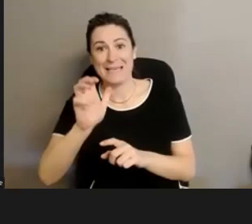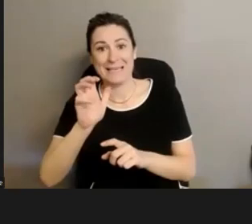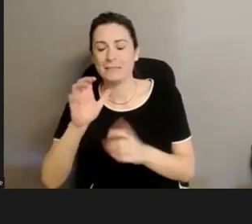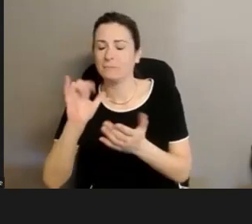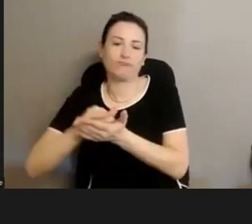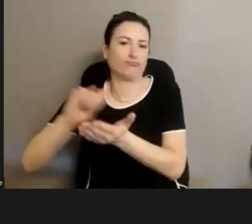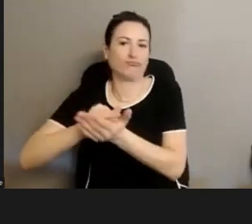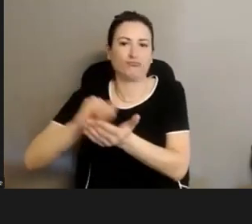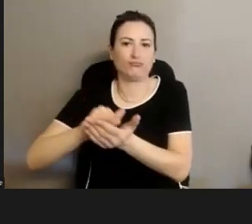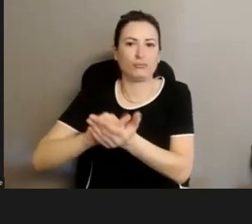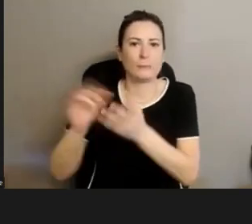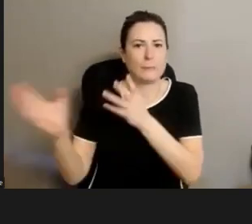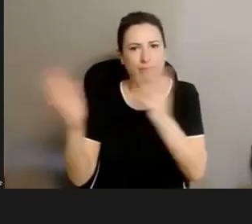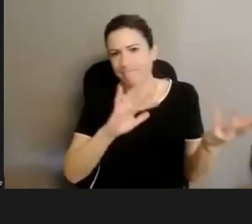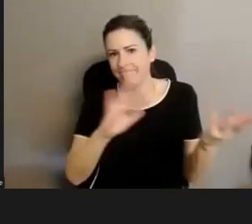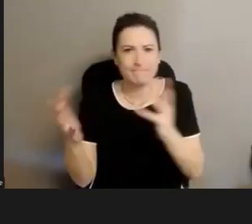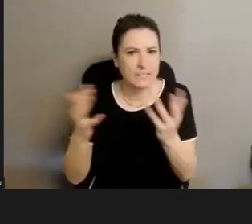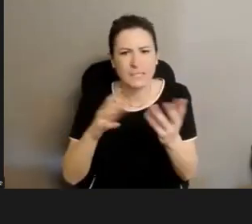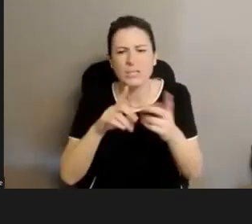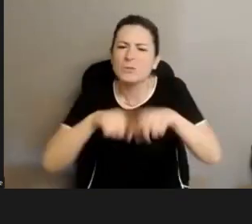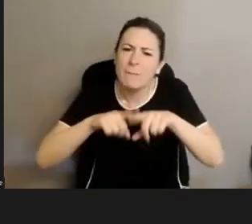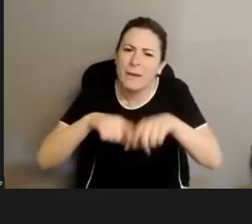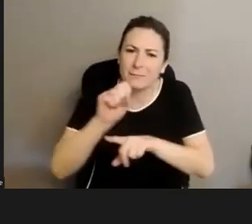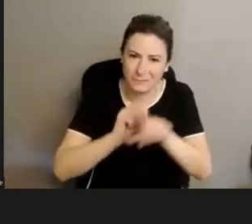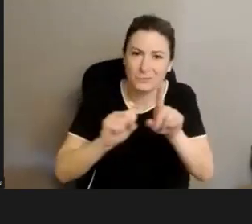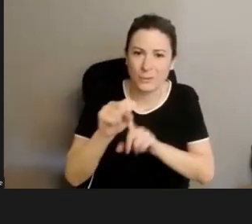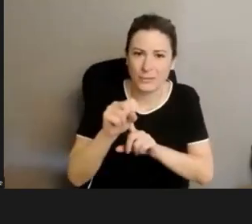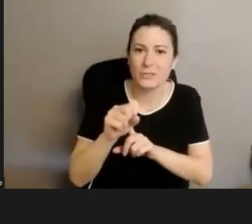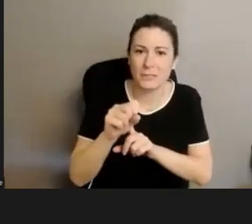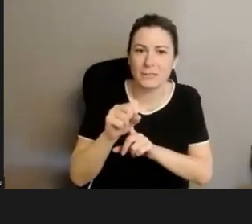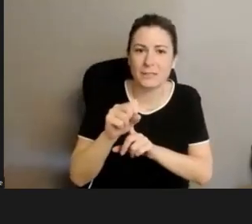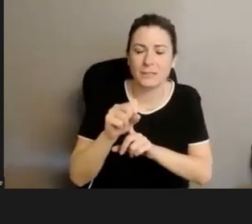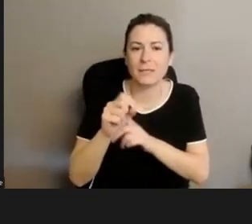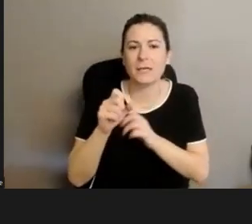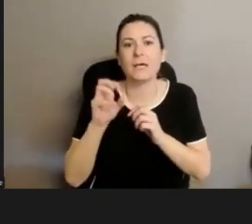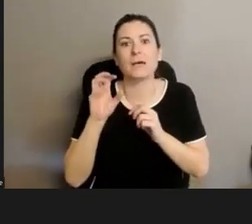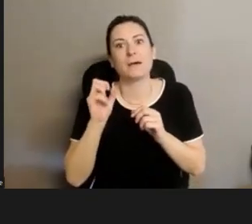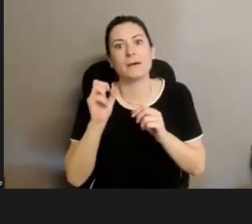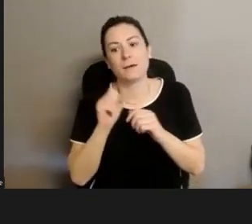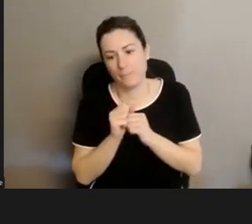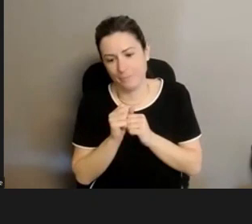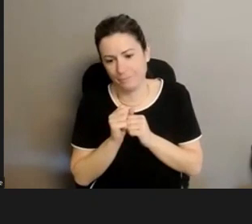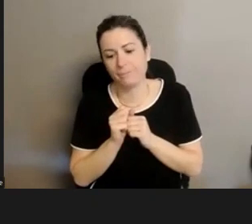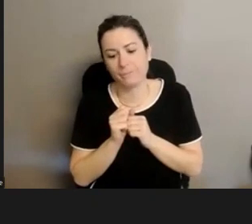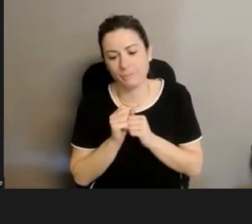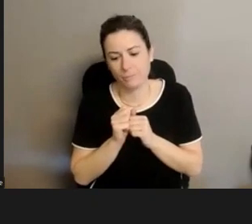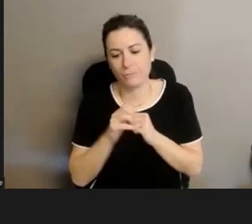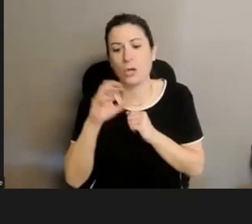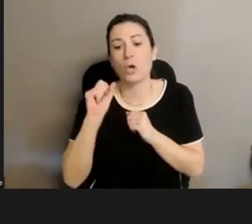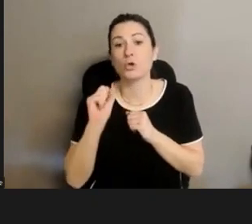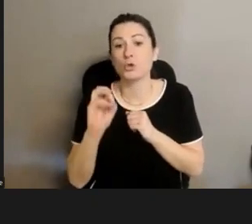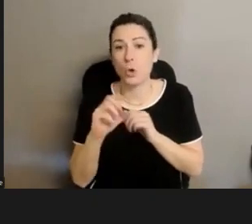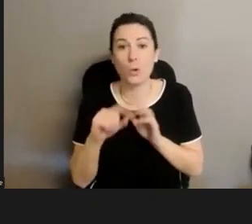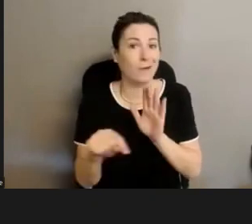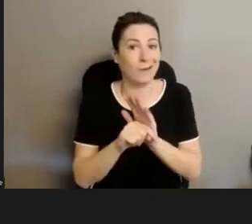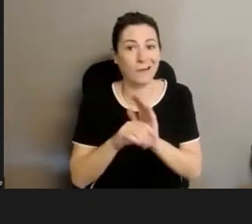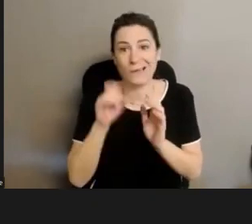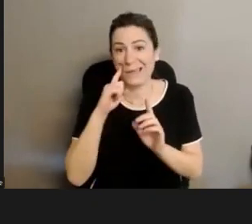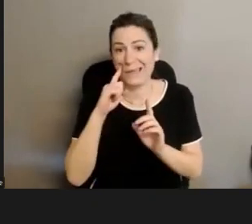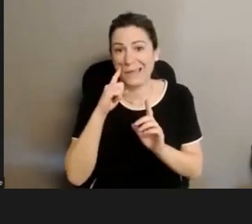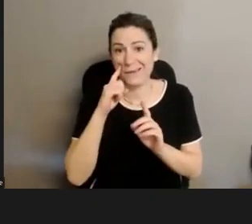people were being held back in those months. But they're with an annual cap, which is certainly something we don't